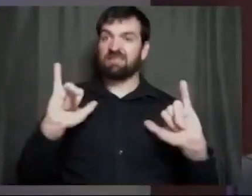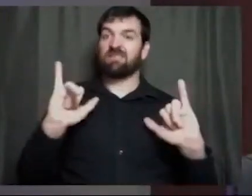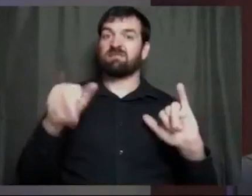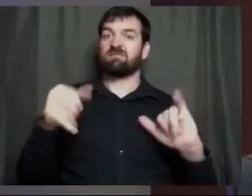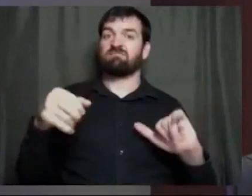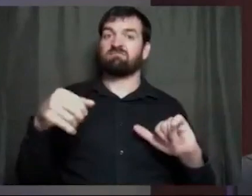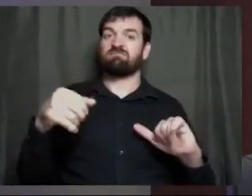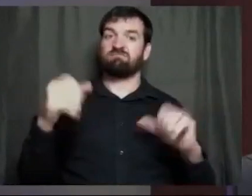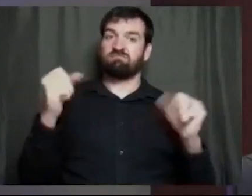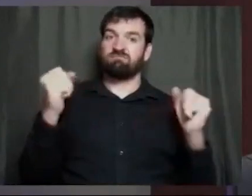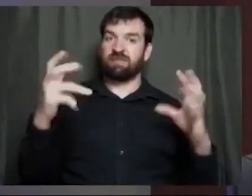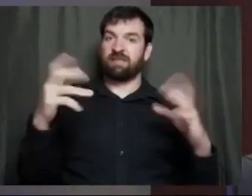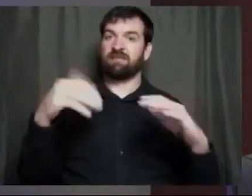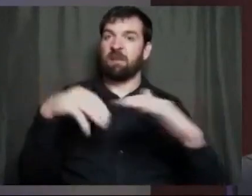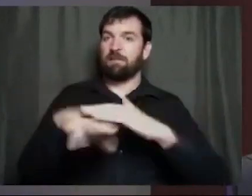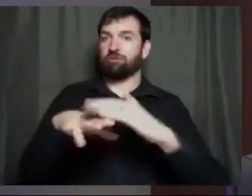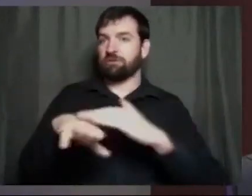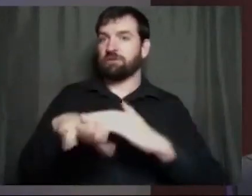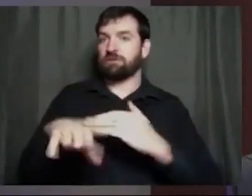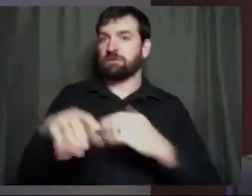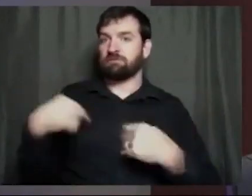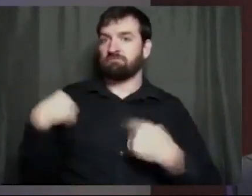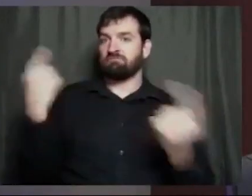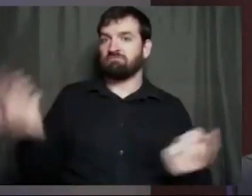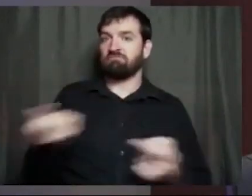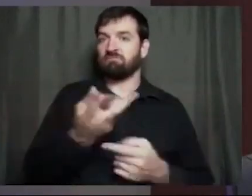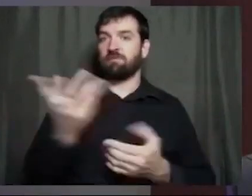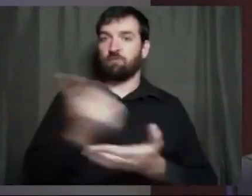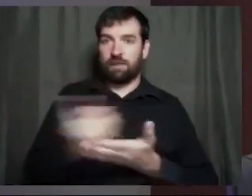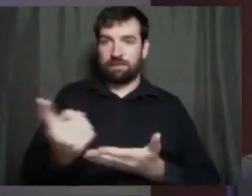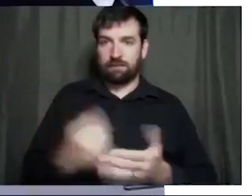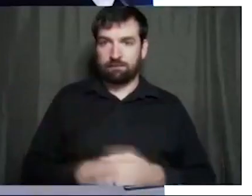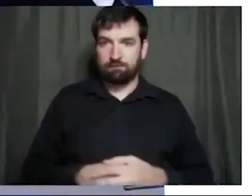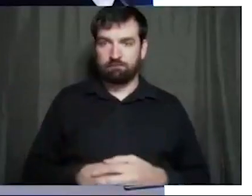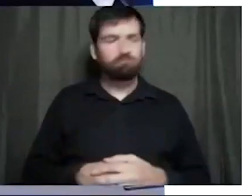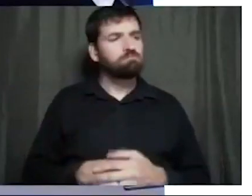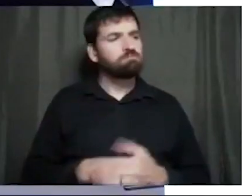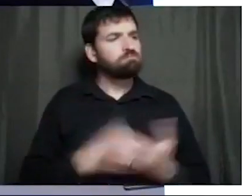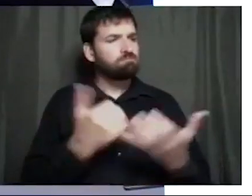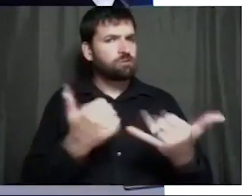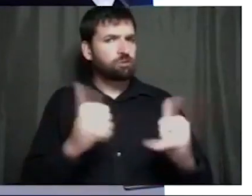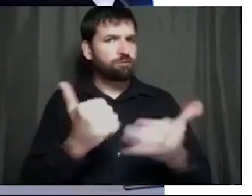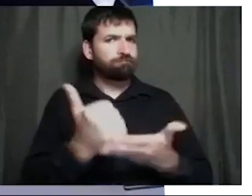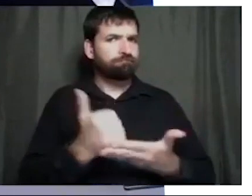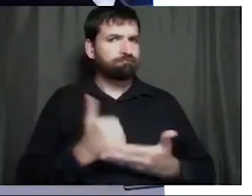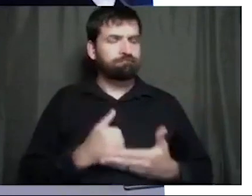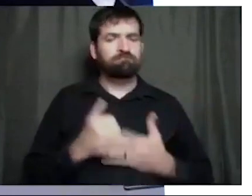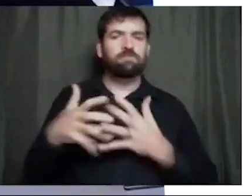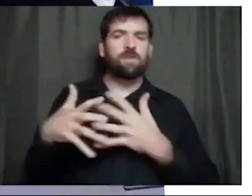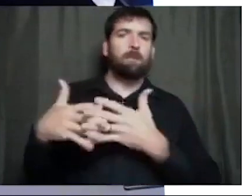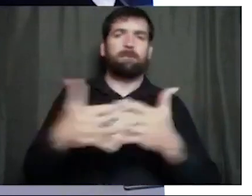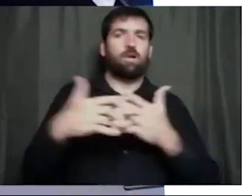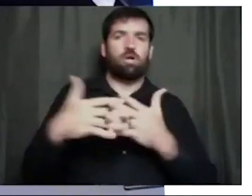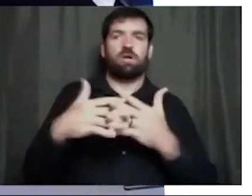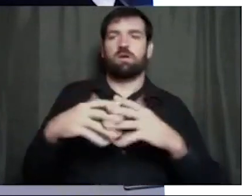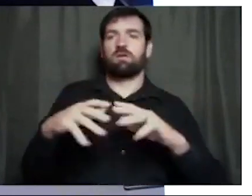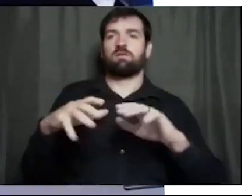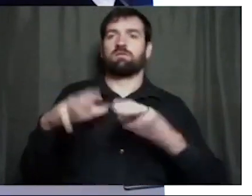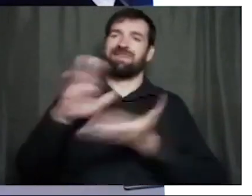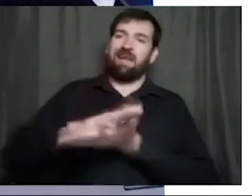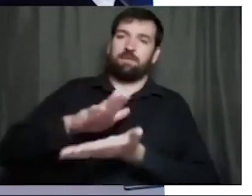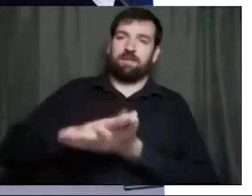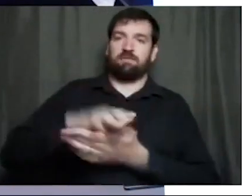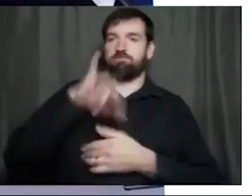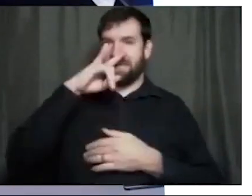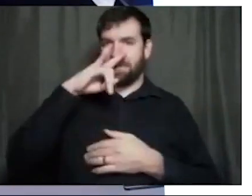admissions related to that over the past couple of weeks as well. All right, so help us understand this. The American Academy of Pediatrics and the Children's Hospital Association